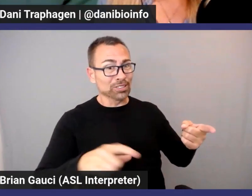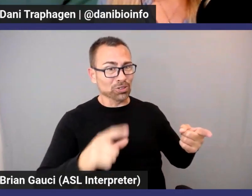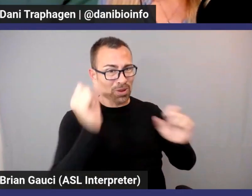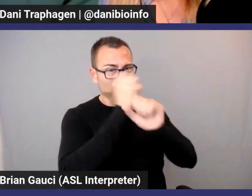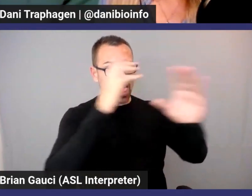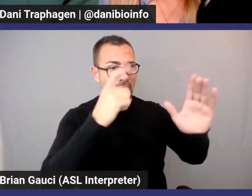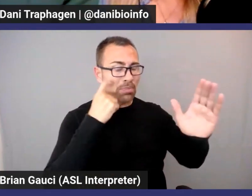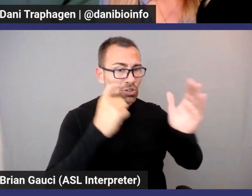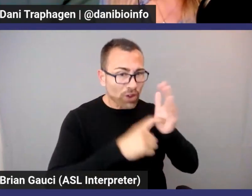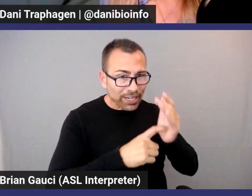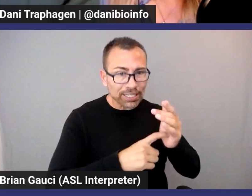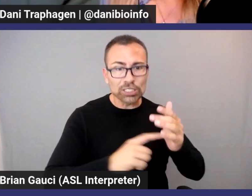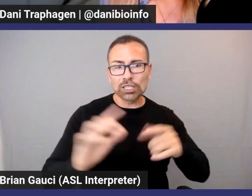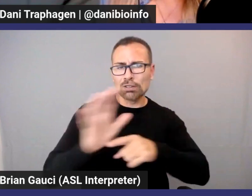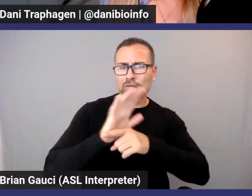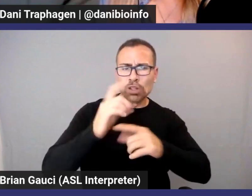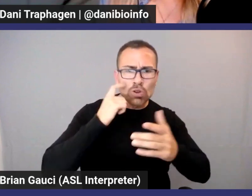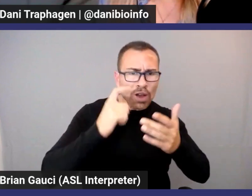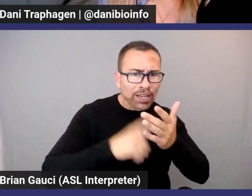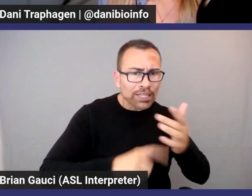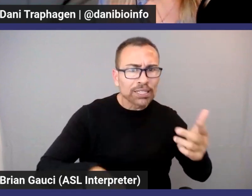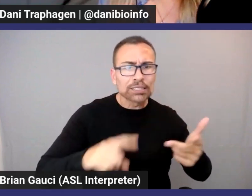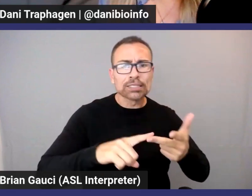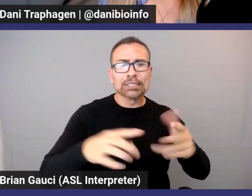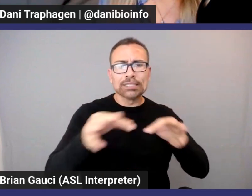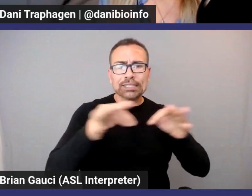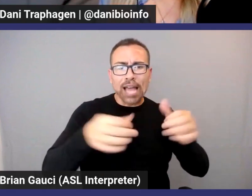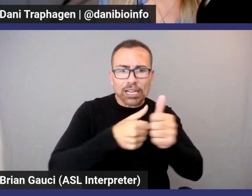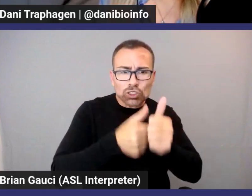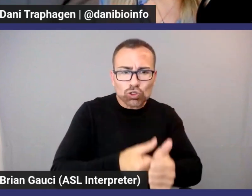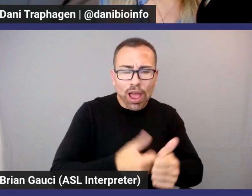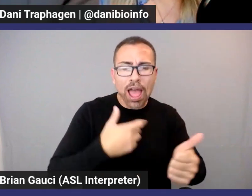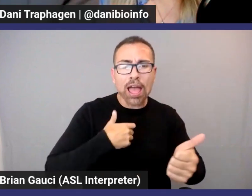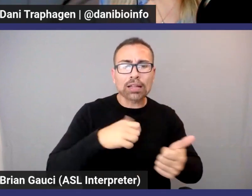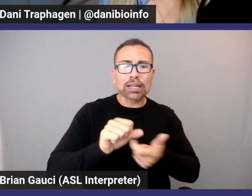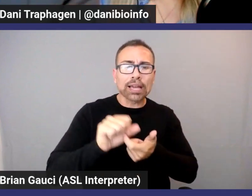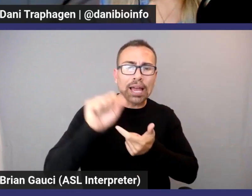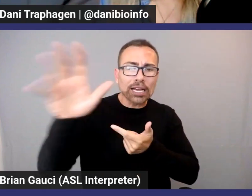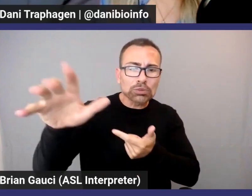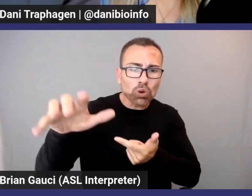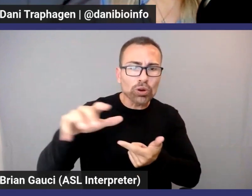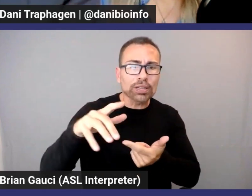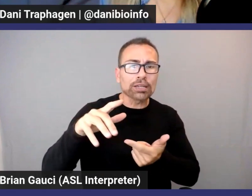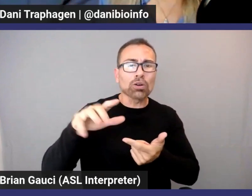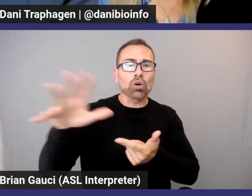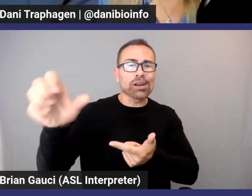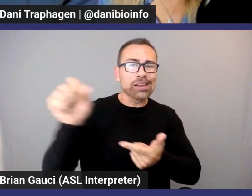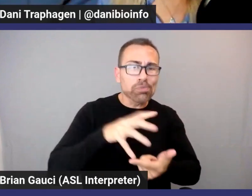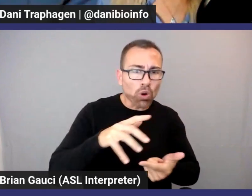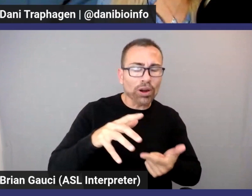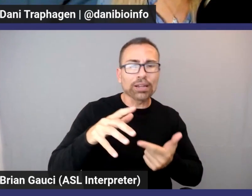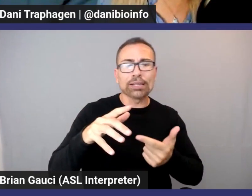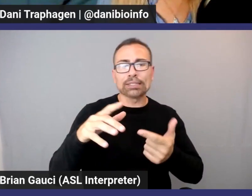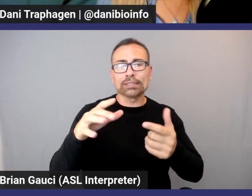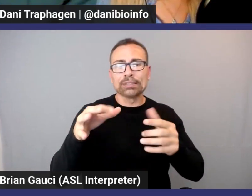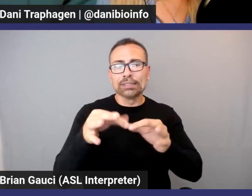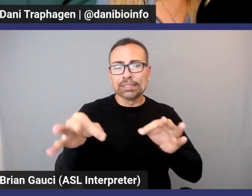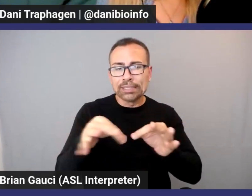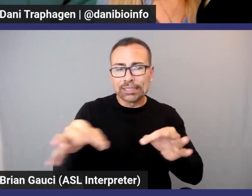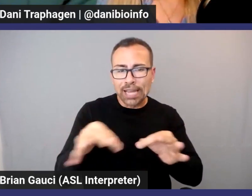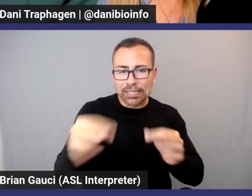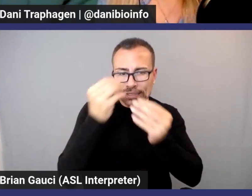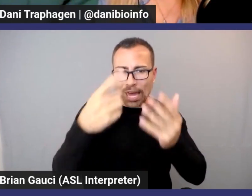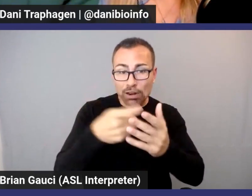video recognition, maybe text track, like exporting or extracting text data from documents as well.